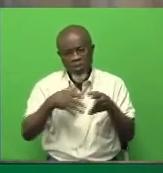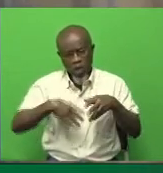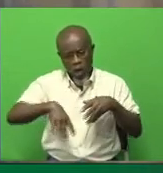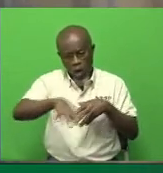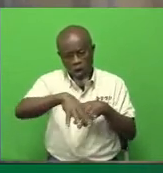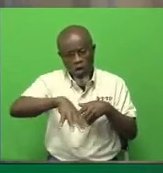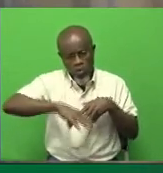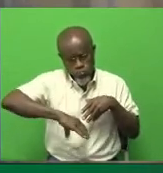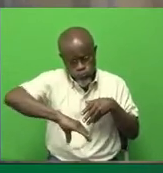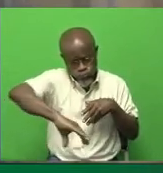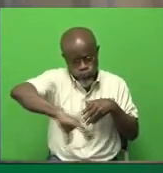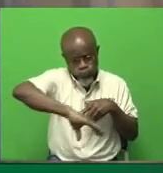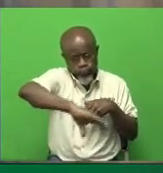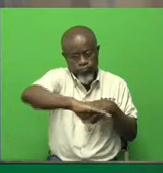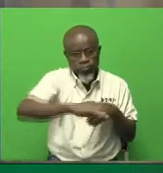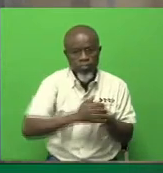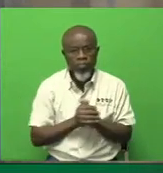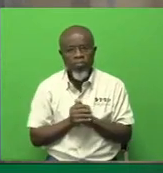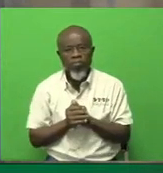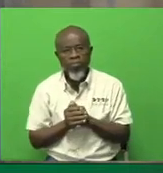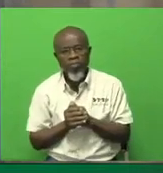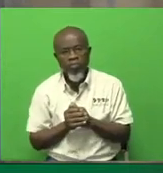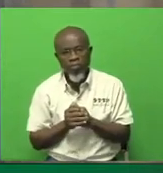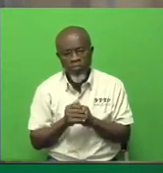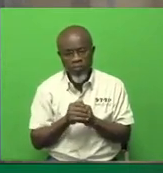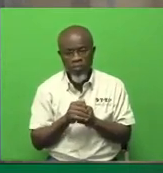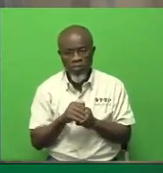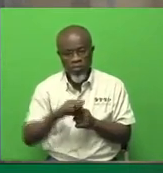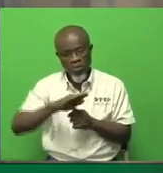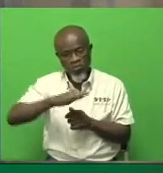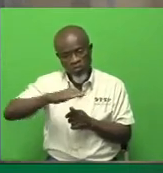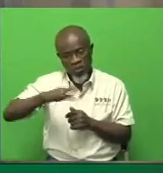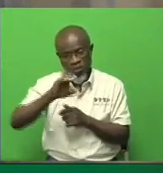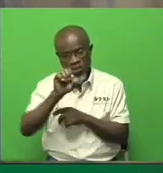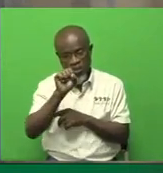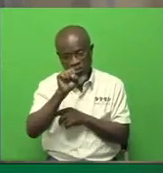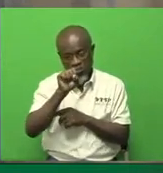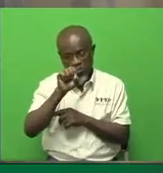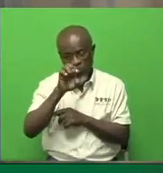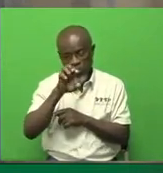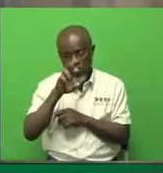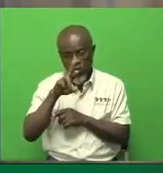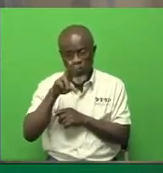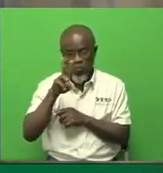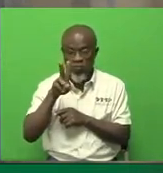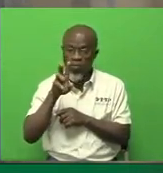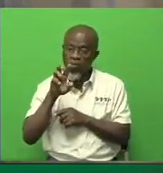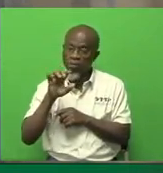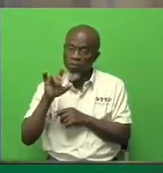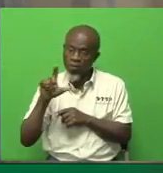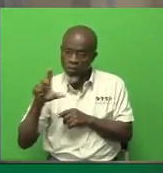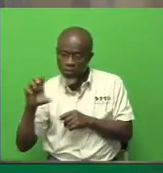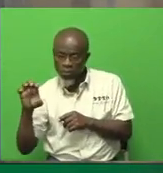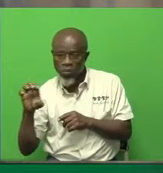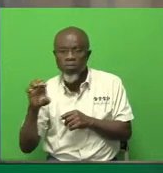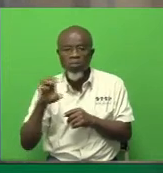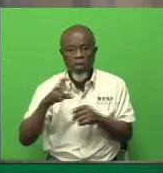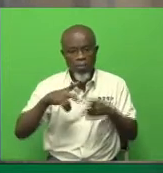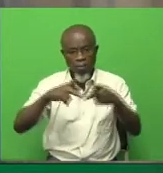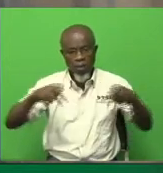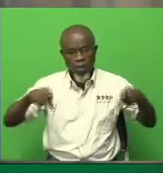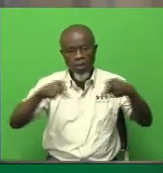four Sevilla digital Innovation Park 5. Tamil solar Tech